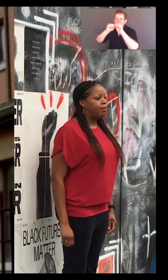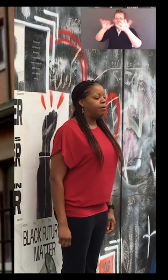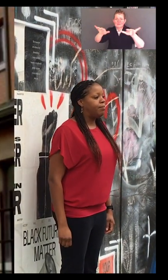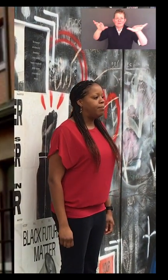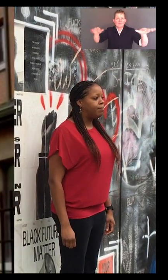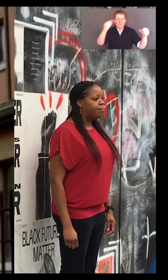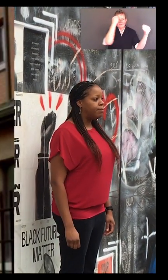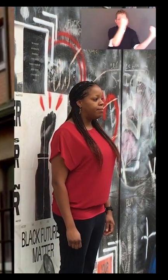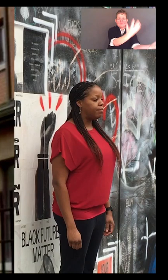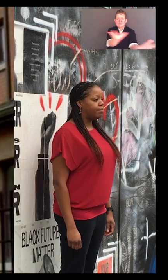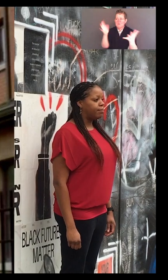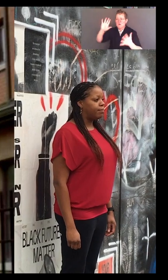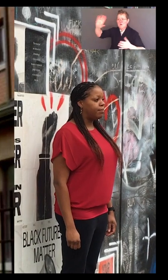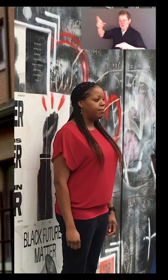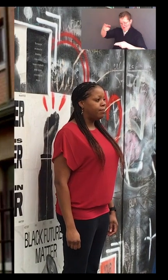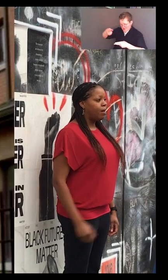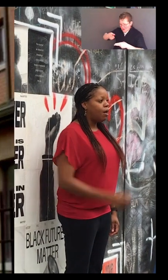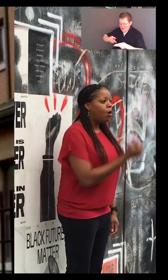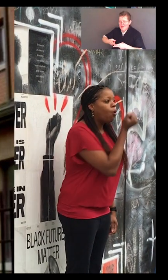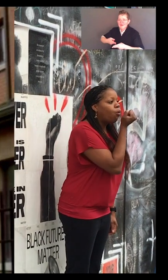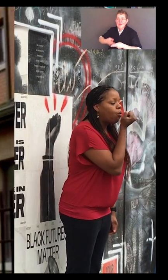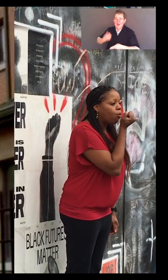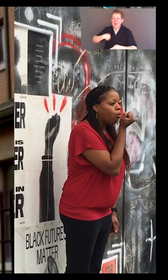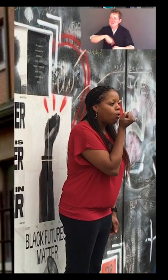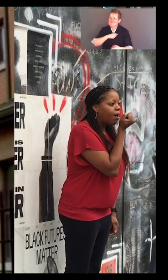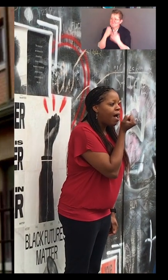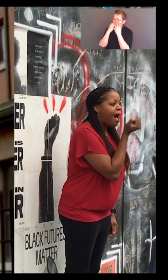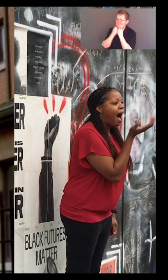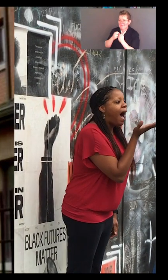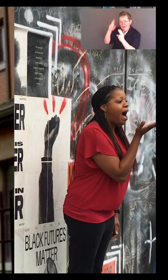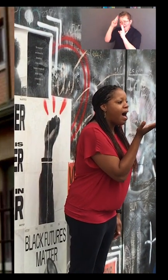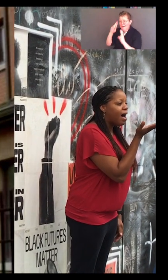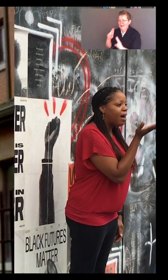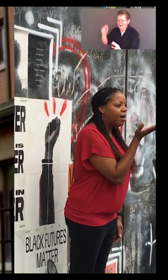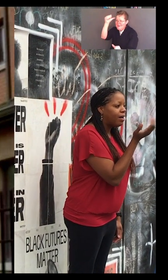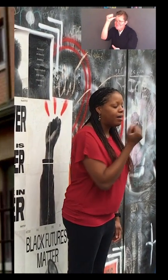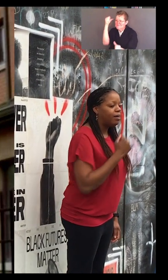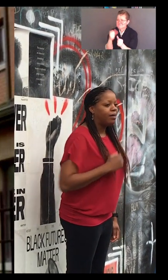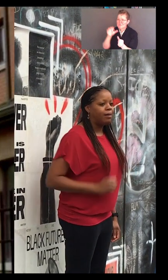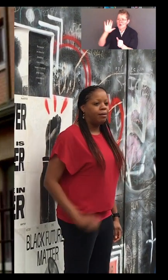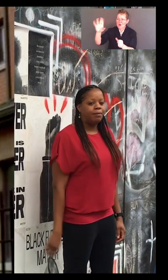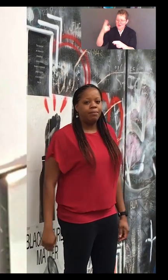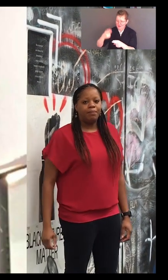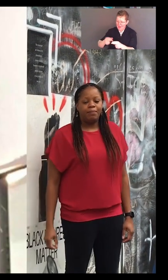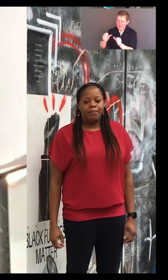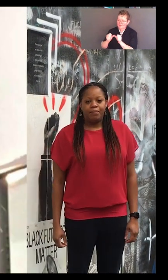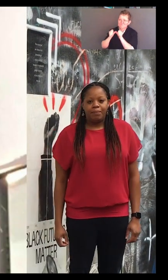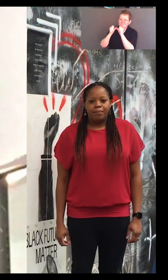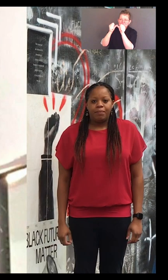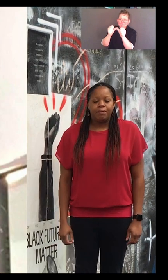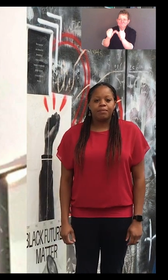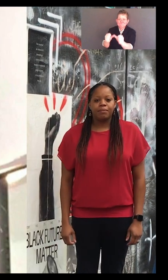Say her name. Rikia Boyd. Say her name.